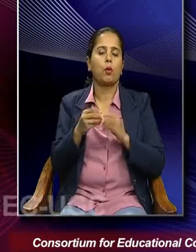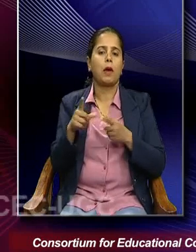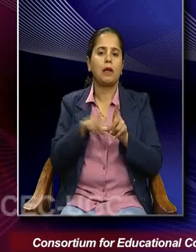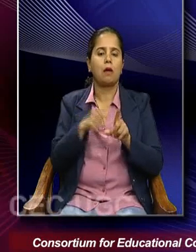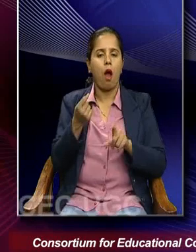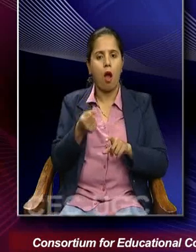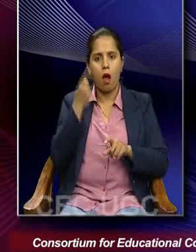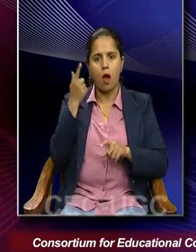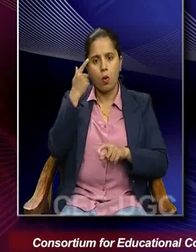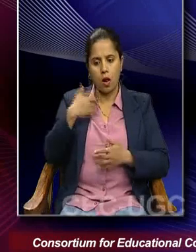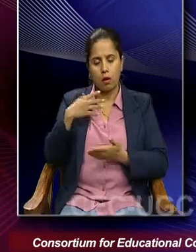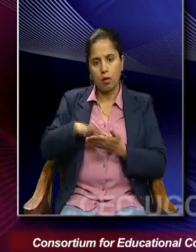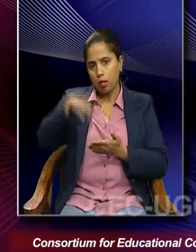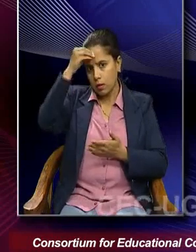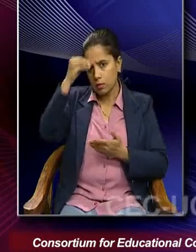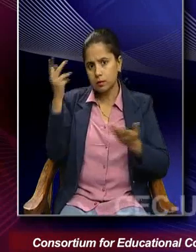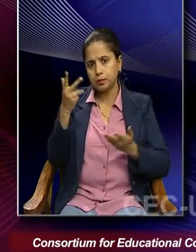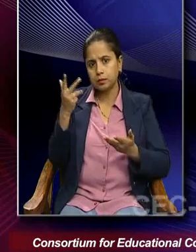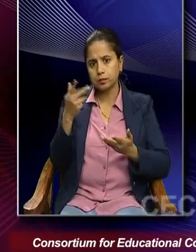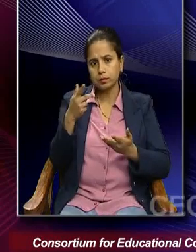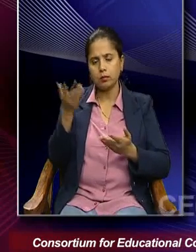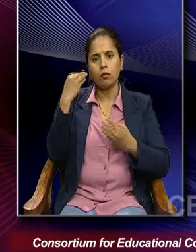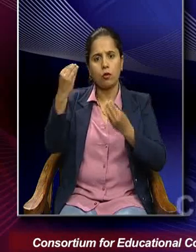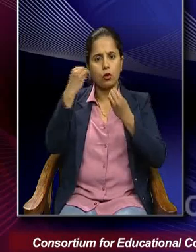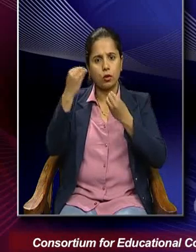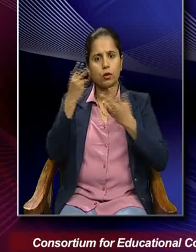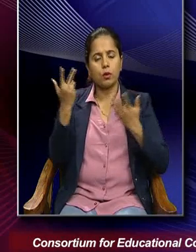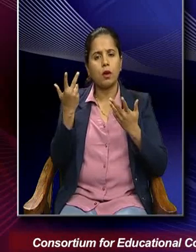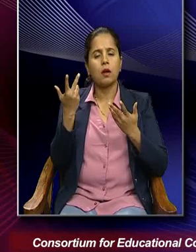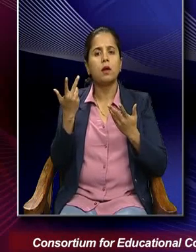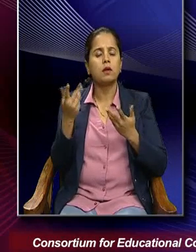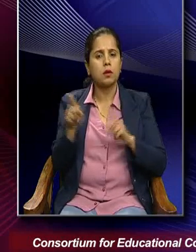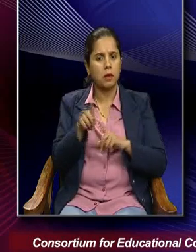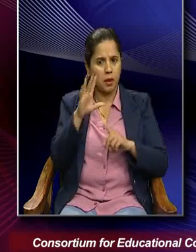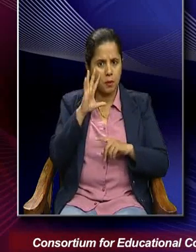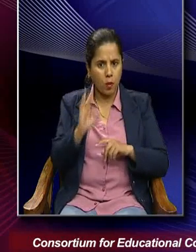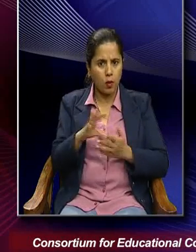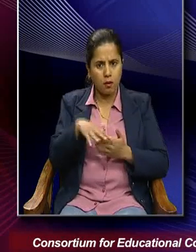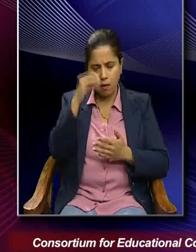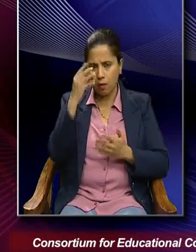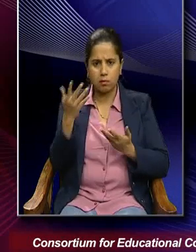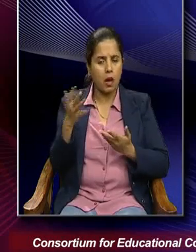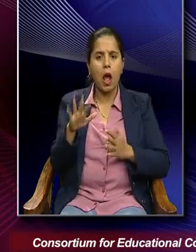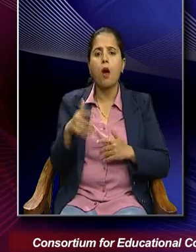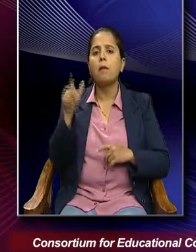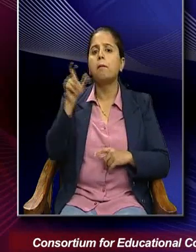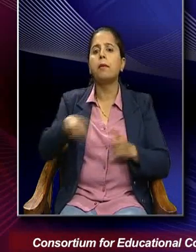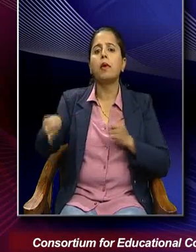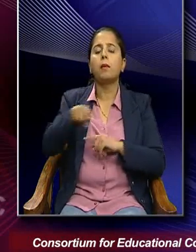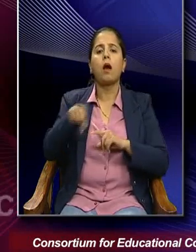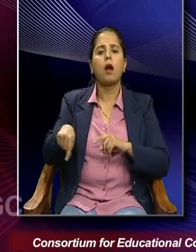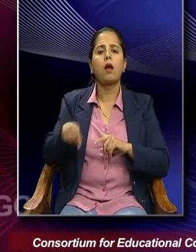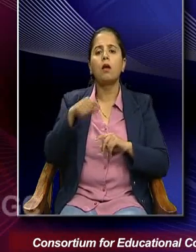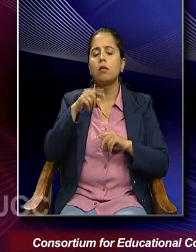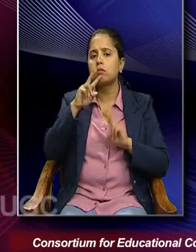to develop a definite personality. Every personality is a mix of I